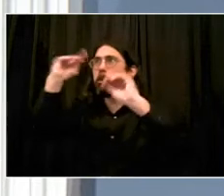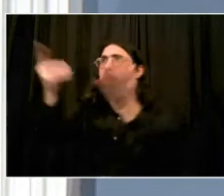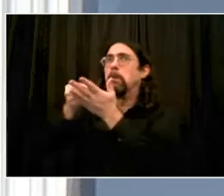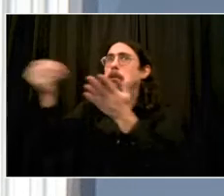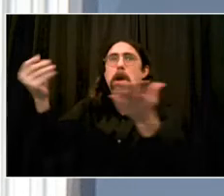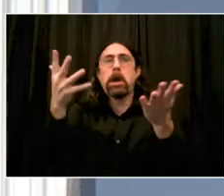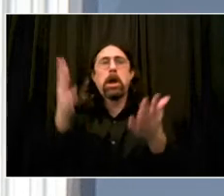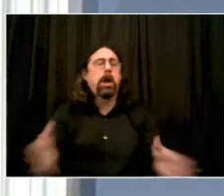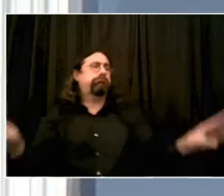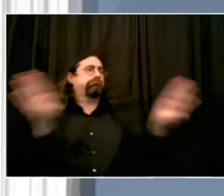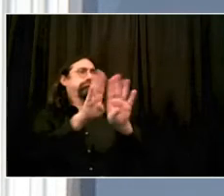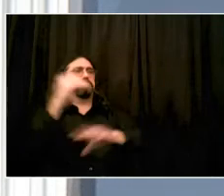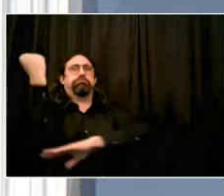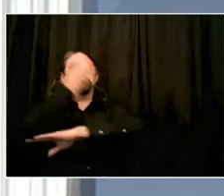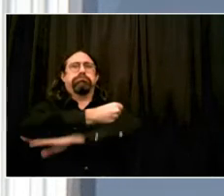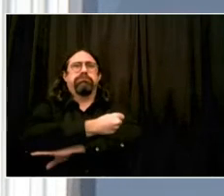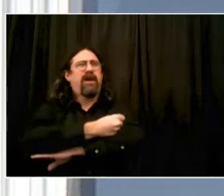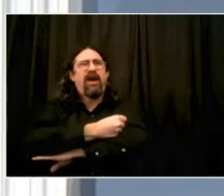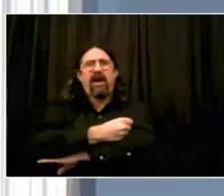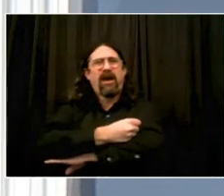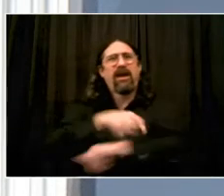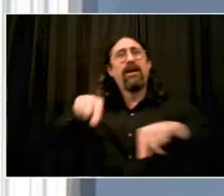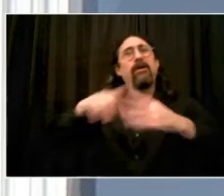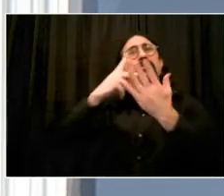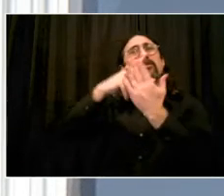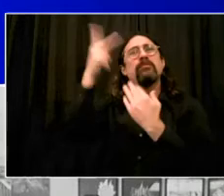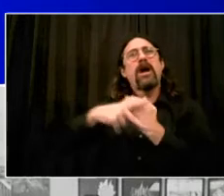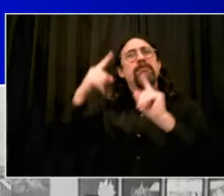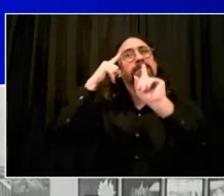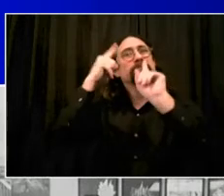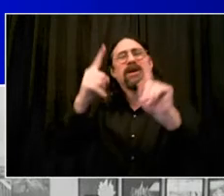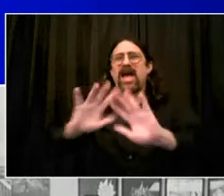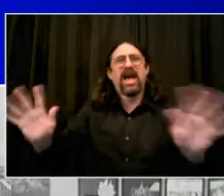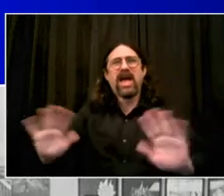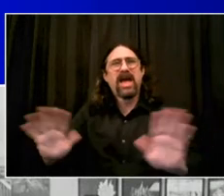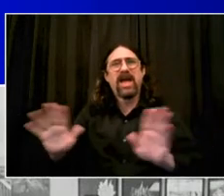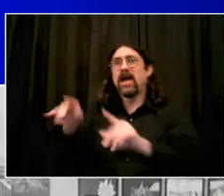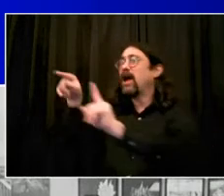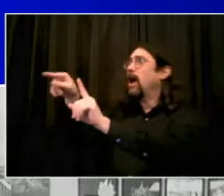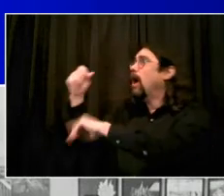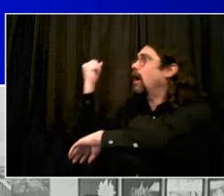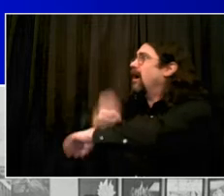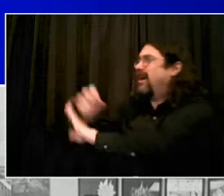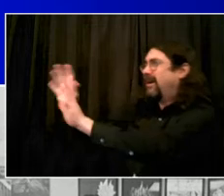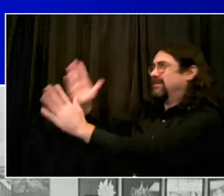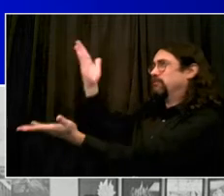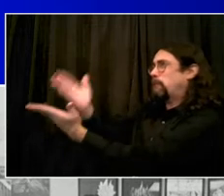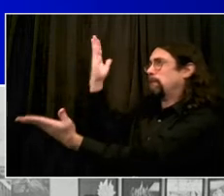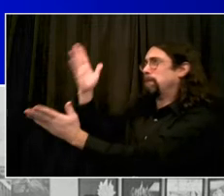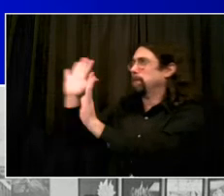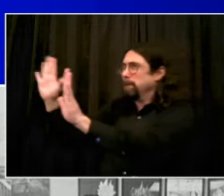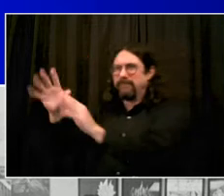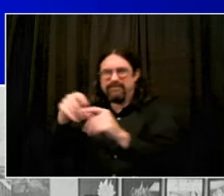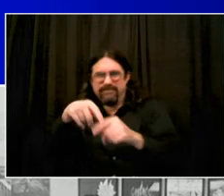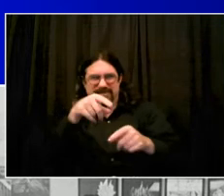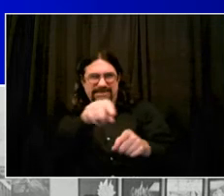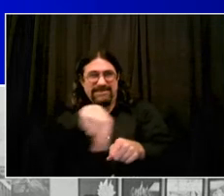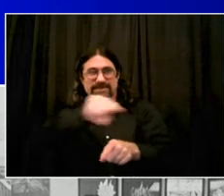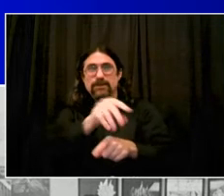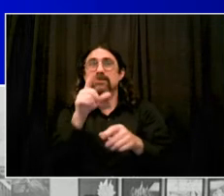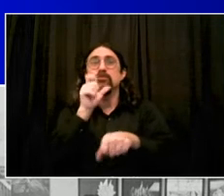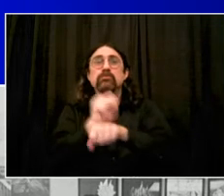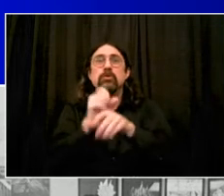the business to the workers in their business. Workers who own their own business tend to work harder, and they have